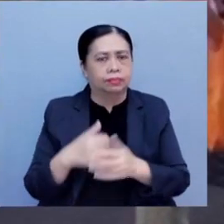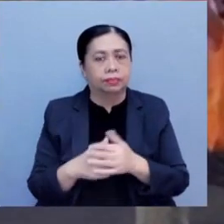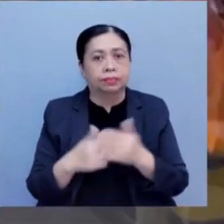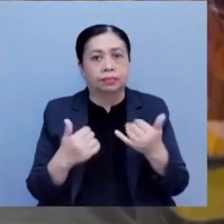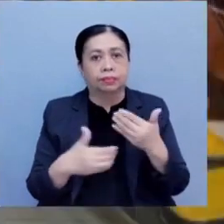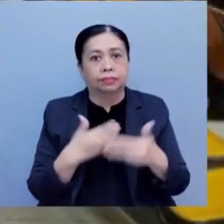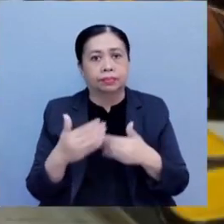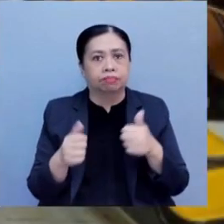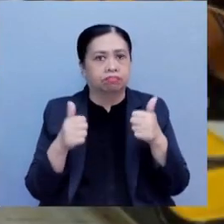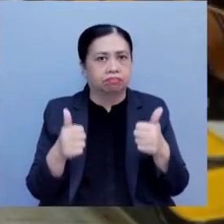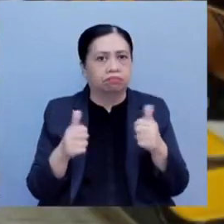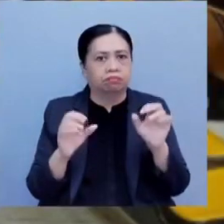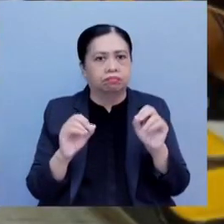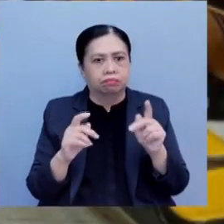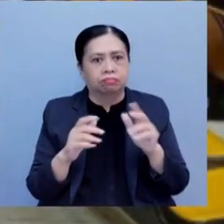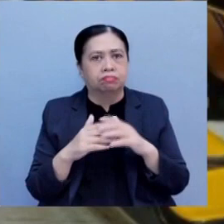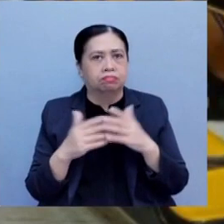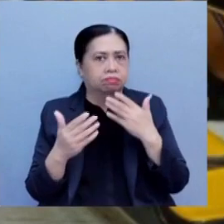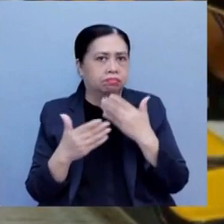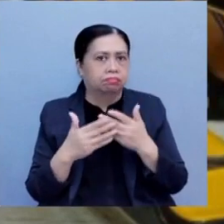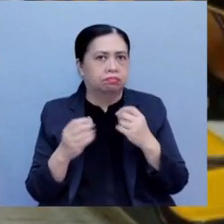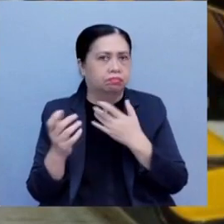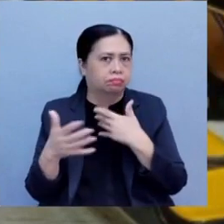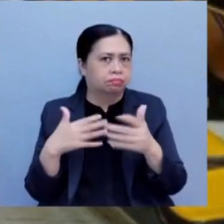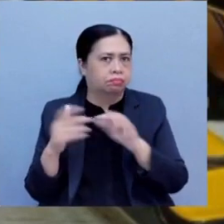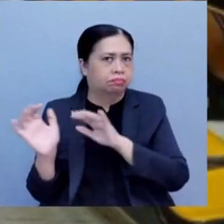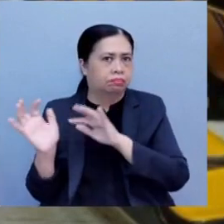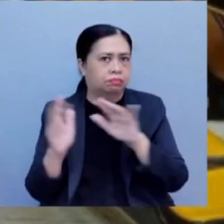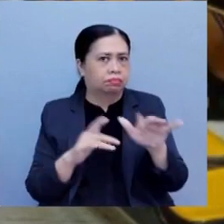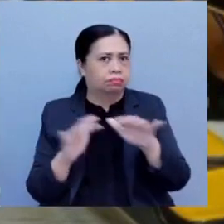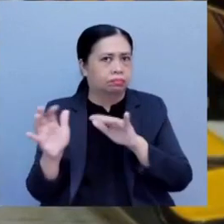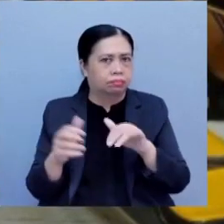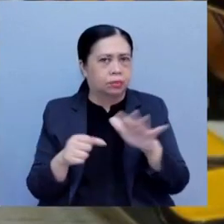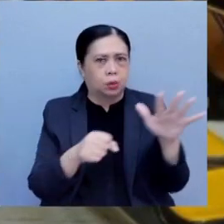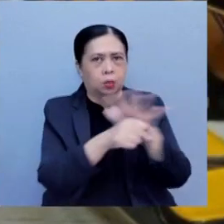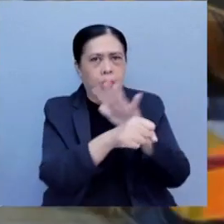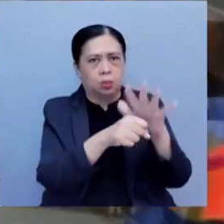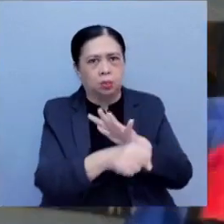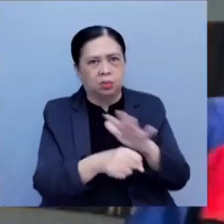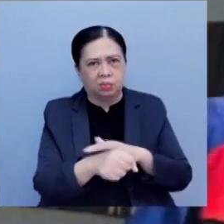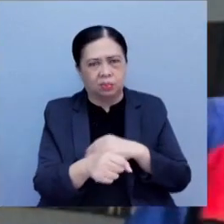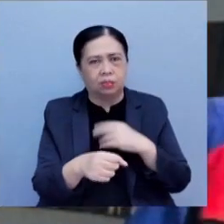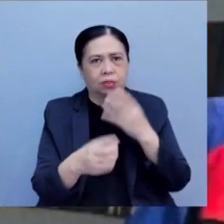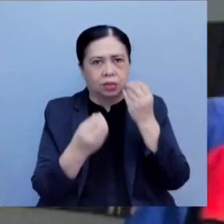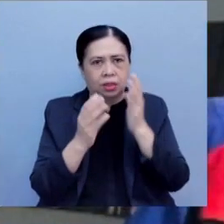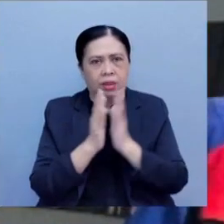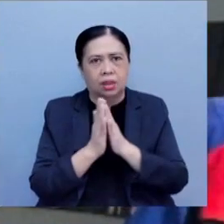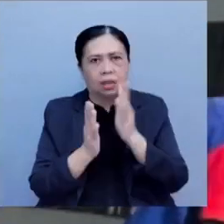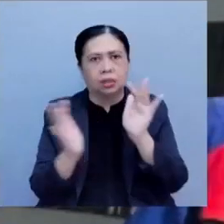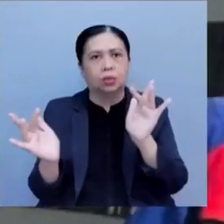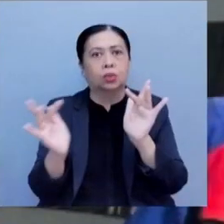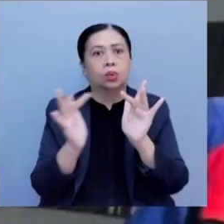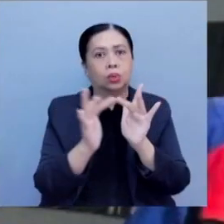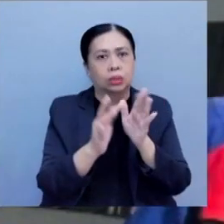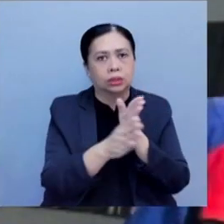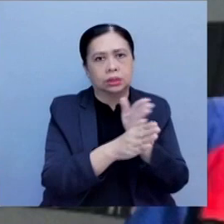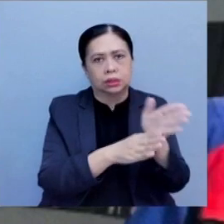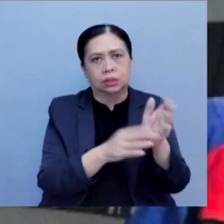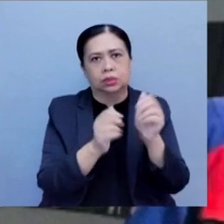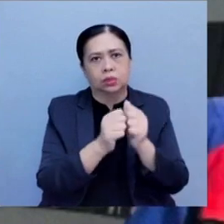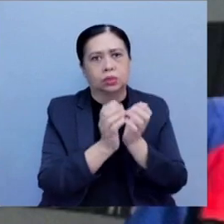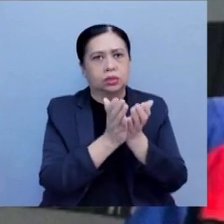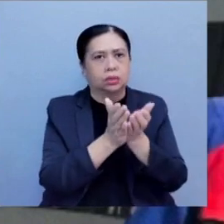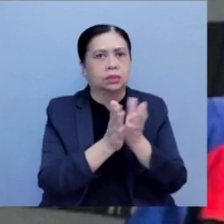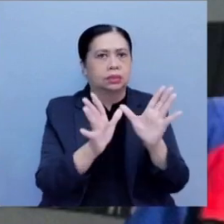doing good despite the influx of passengers. Some trips are already fully booked, so they're asking the public to coordinate directly with the shipping